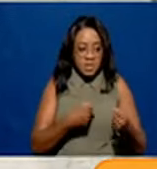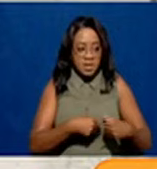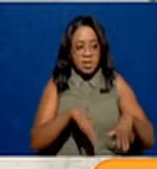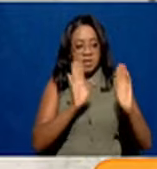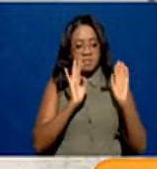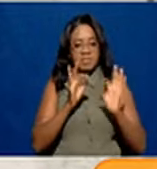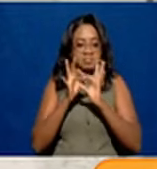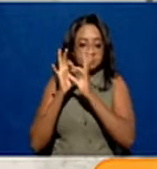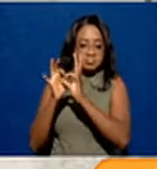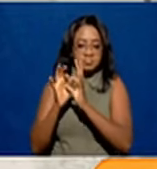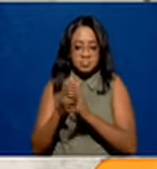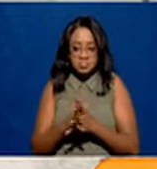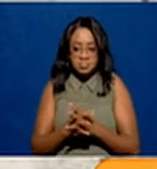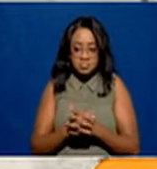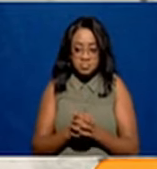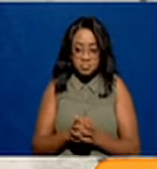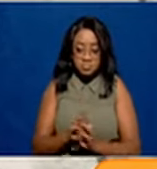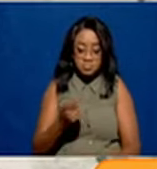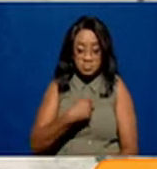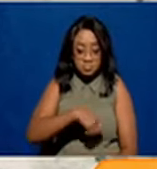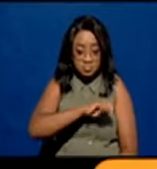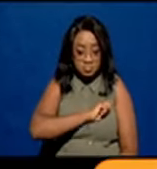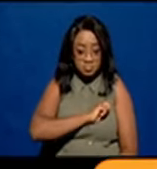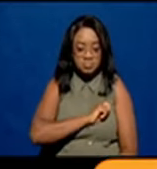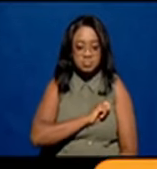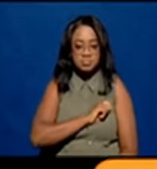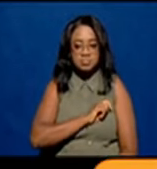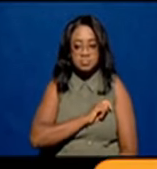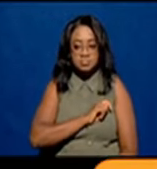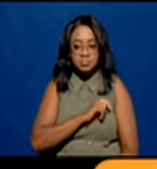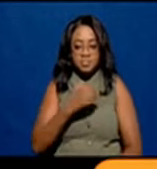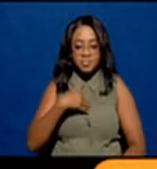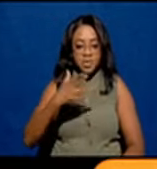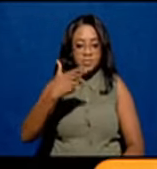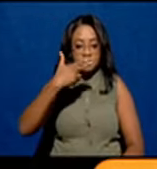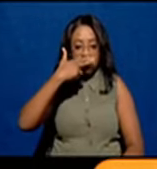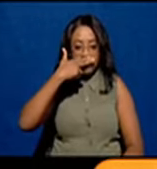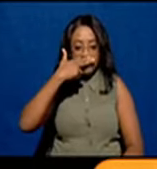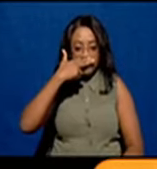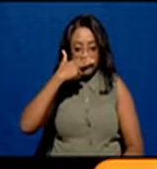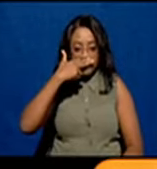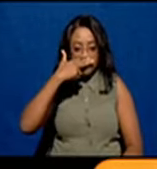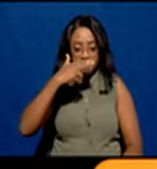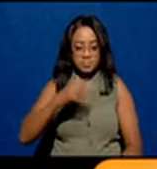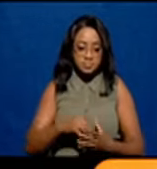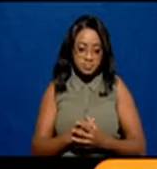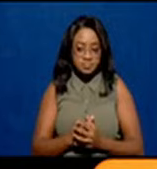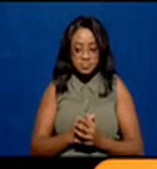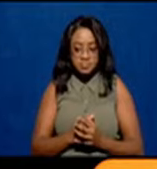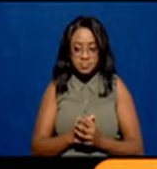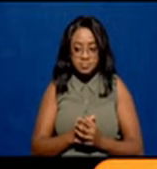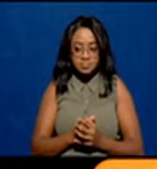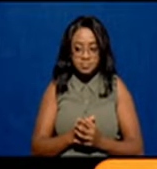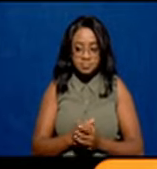30 years to mid-70s, Spain was under the rule of a dictator, General Francisco Franco.